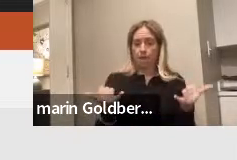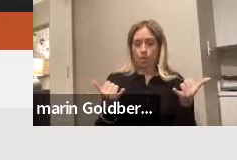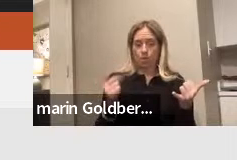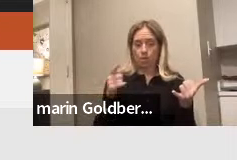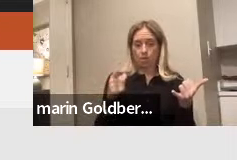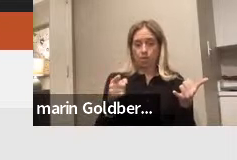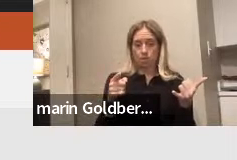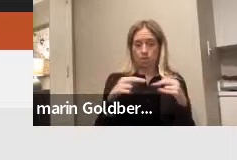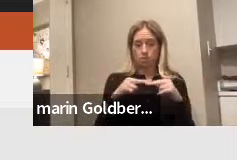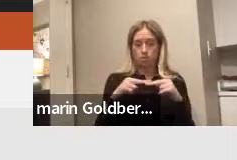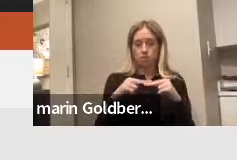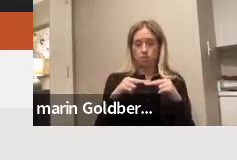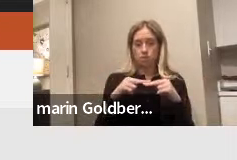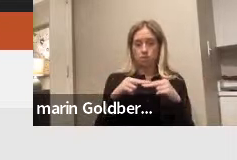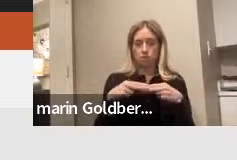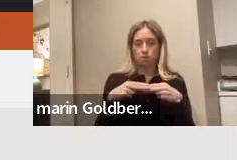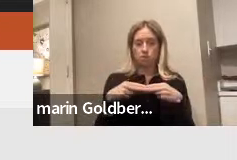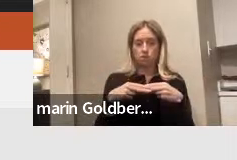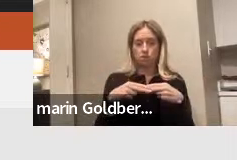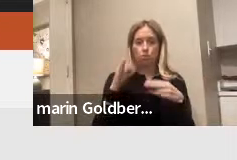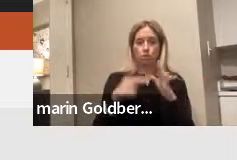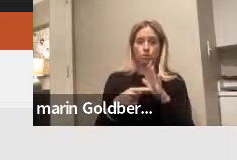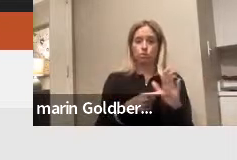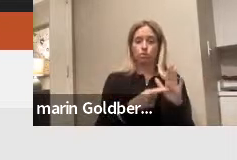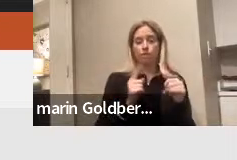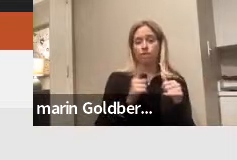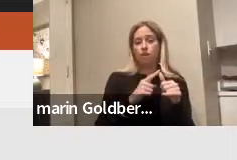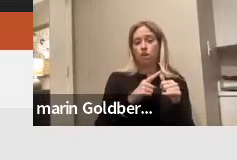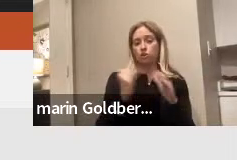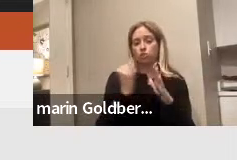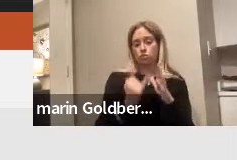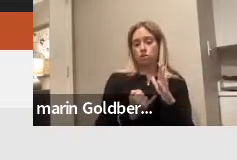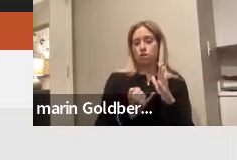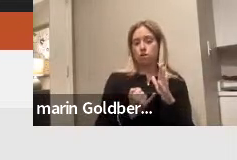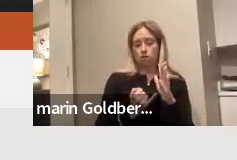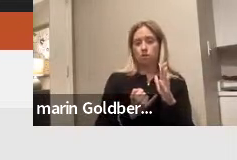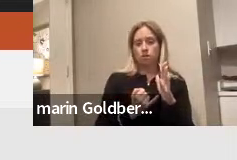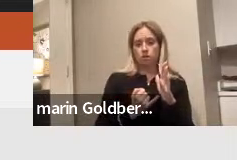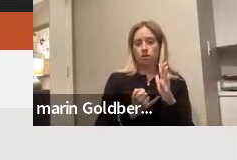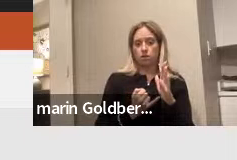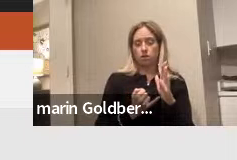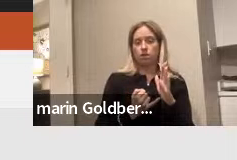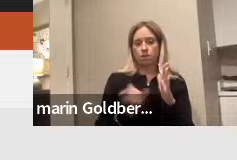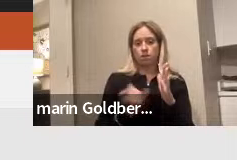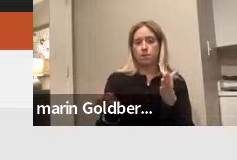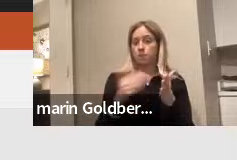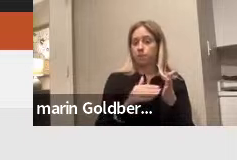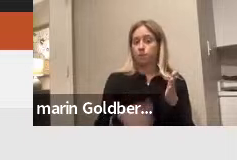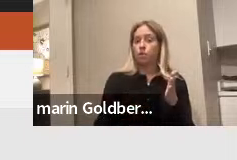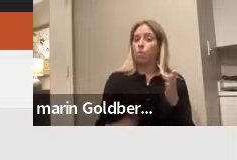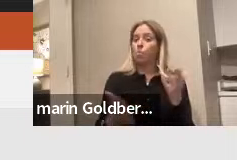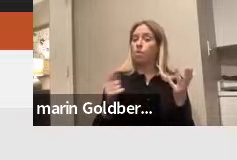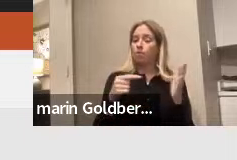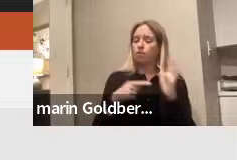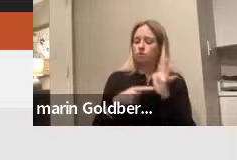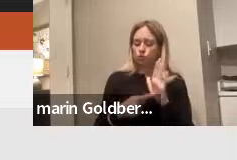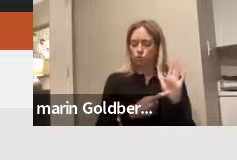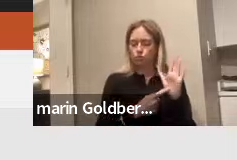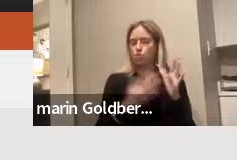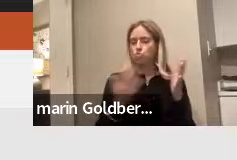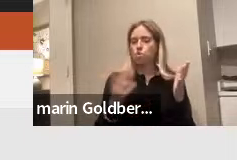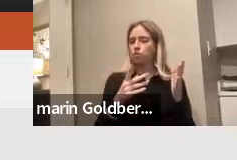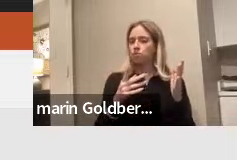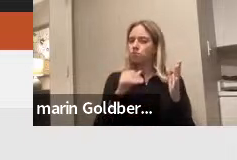this slide, we'll show you the first drawing that is in the case record. Again, what this is showing you and what matters